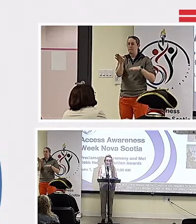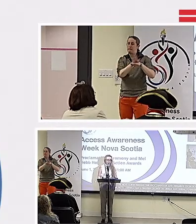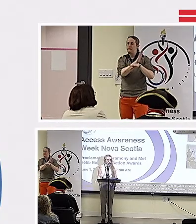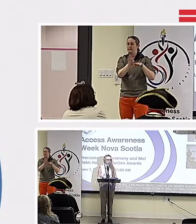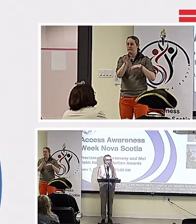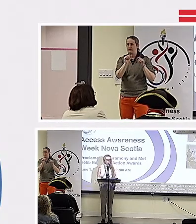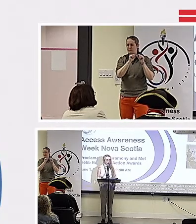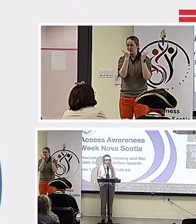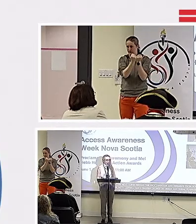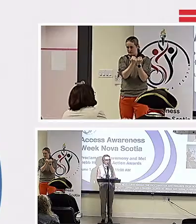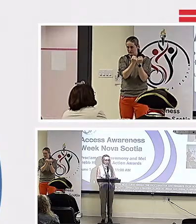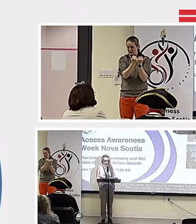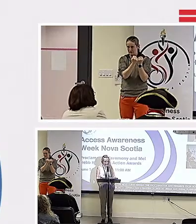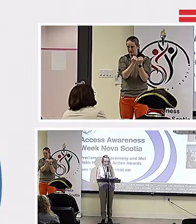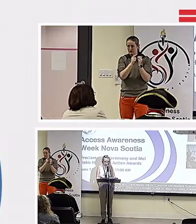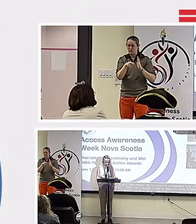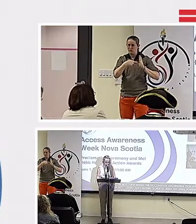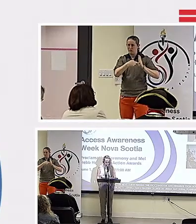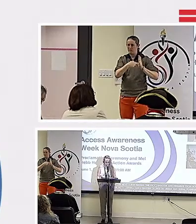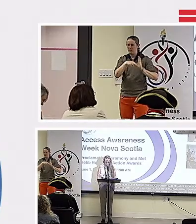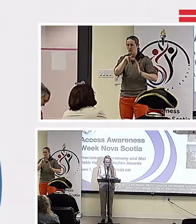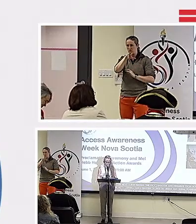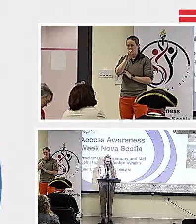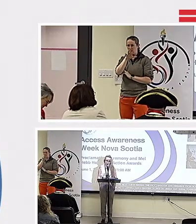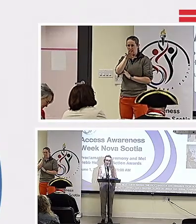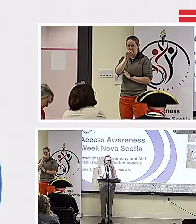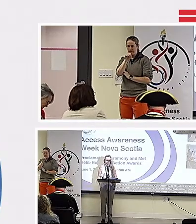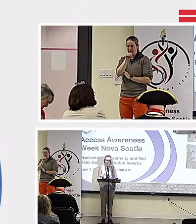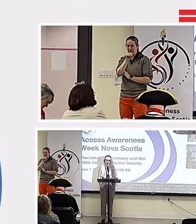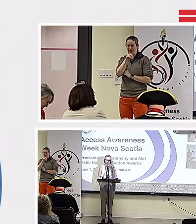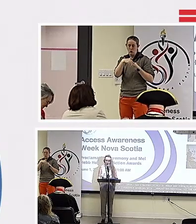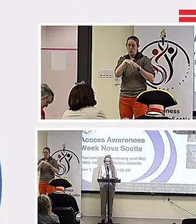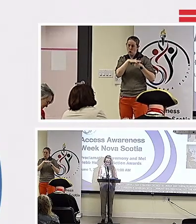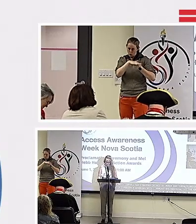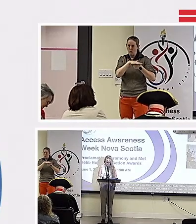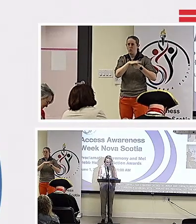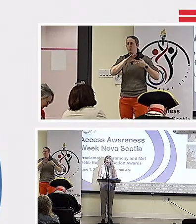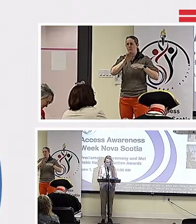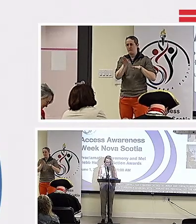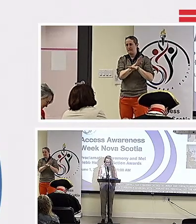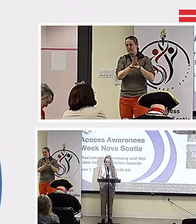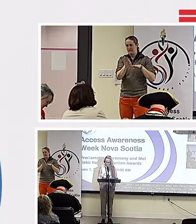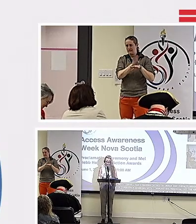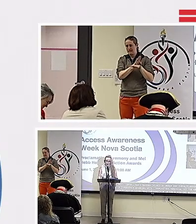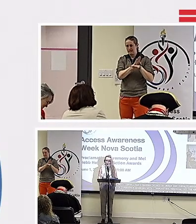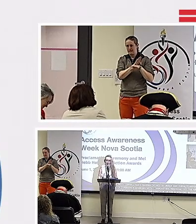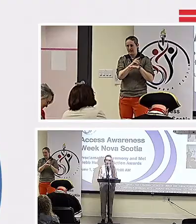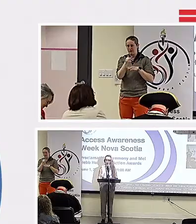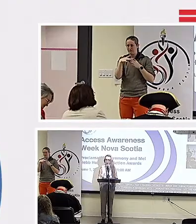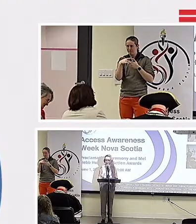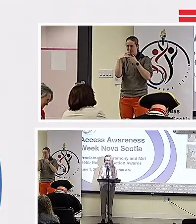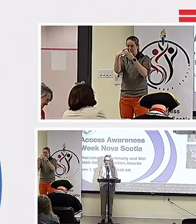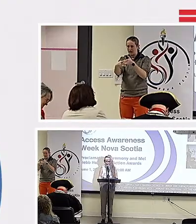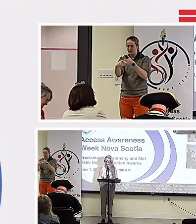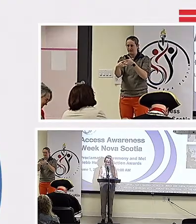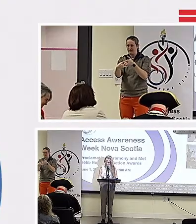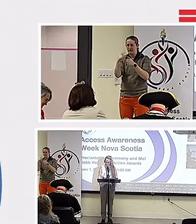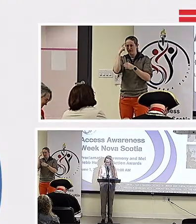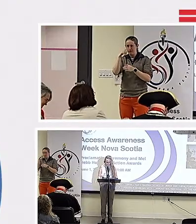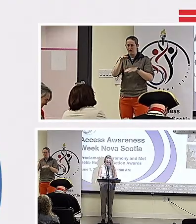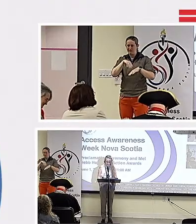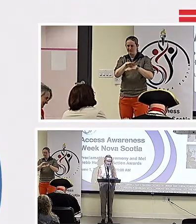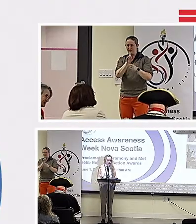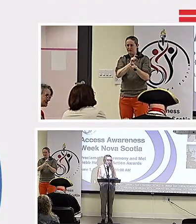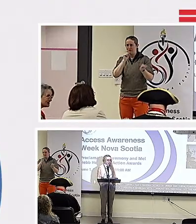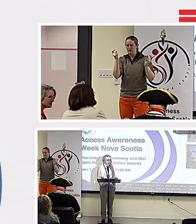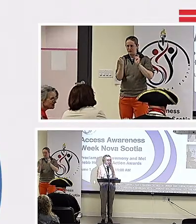represented over 350 local businesses and led initiatives on placemaking, diversity,